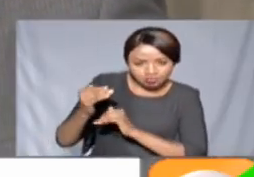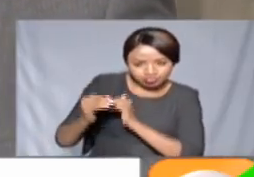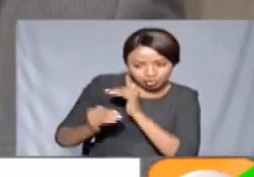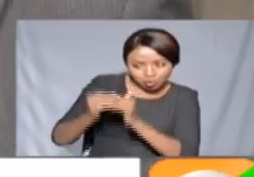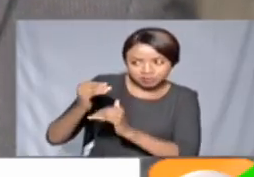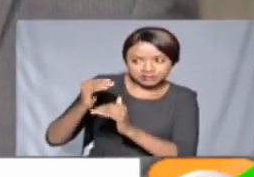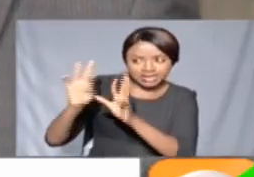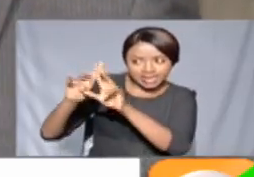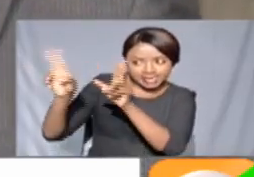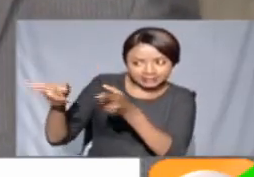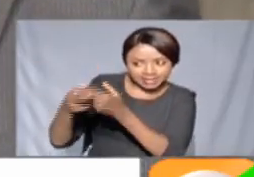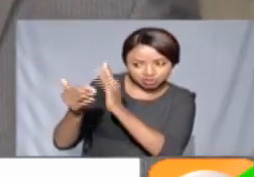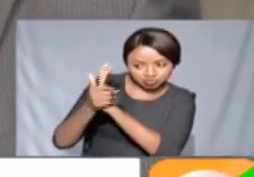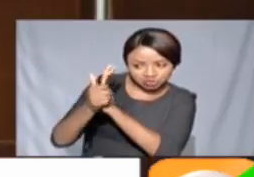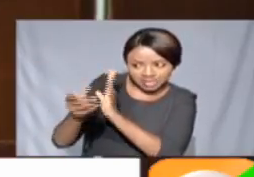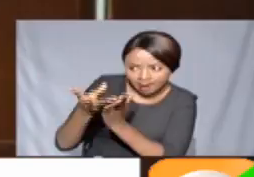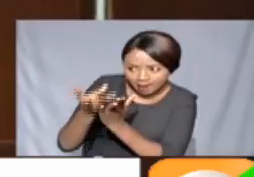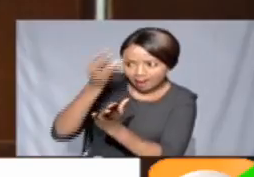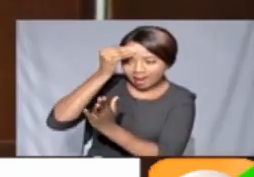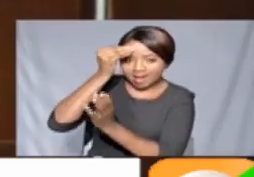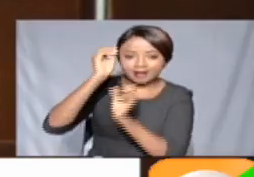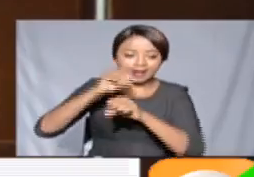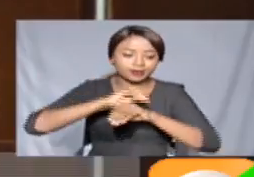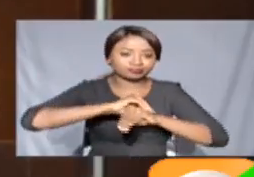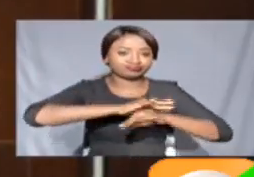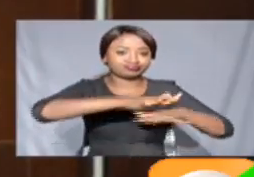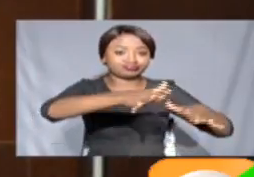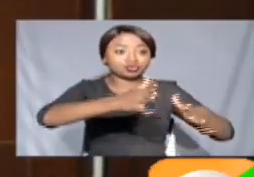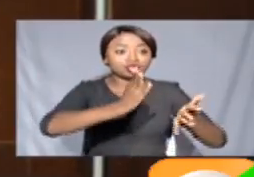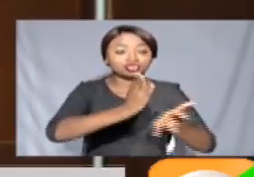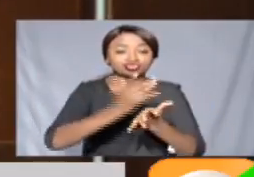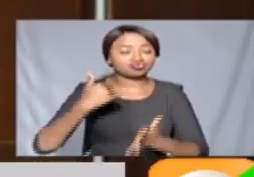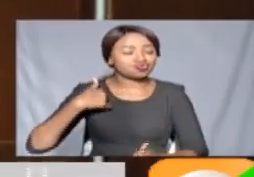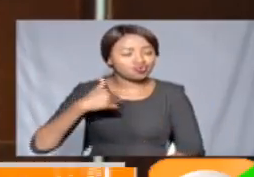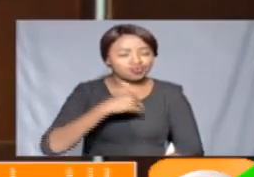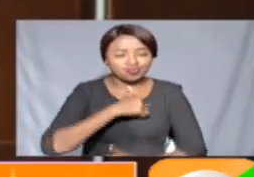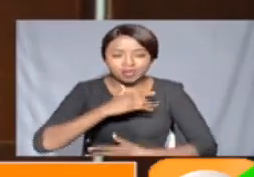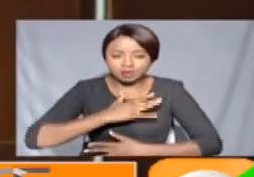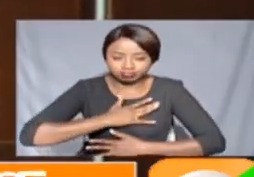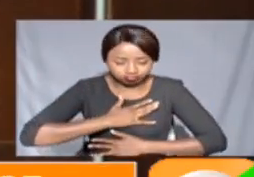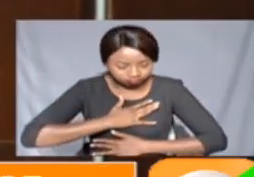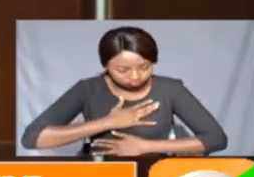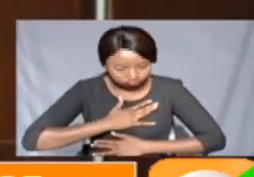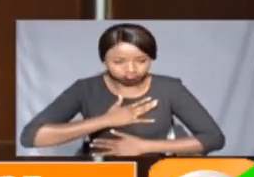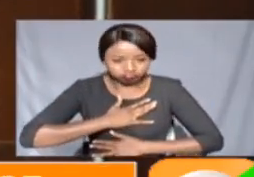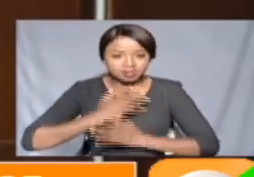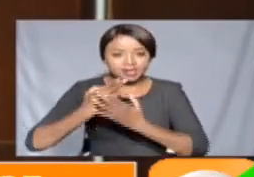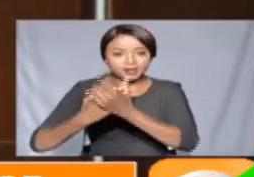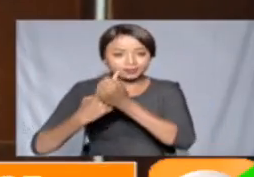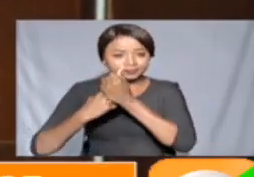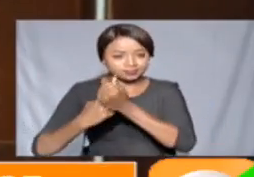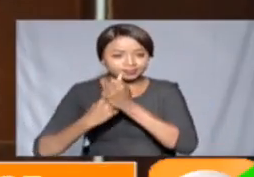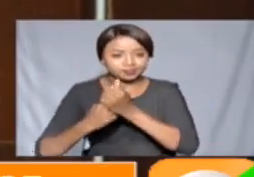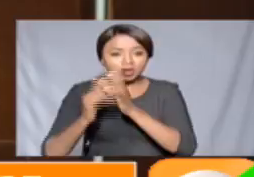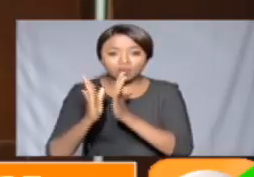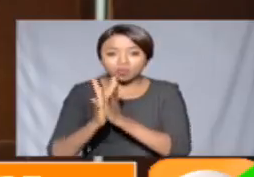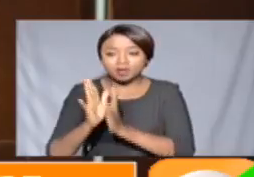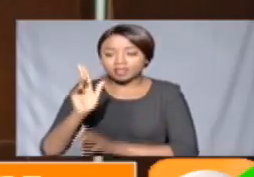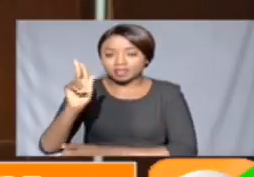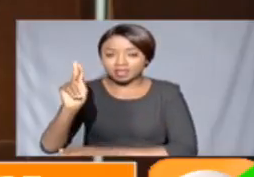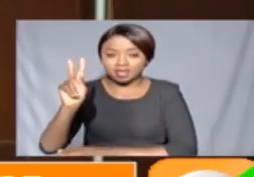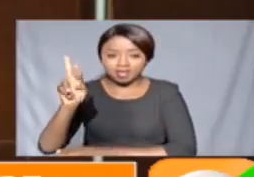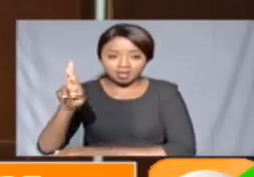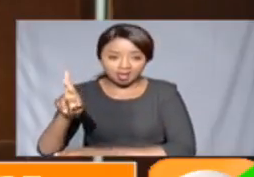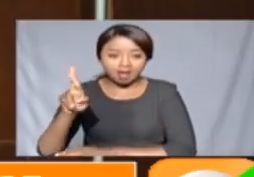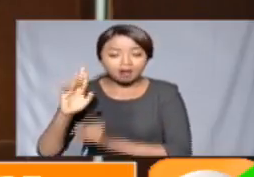international skill into our local populace. We are honored to partner with KAR to